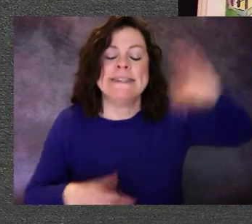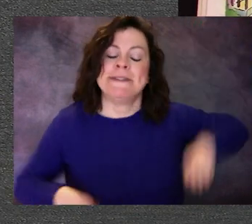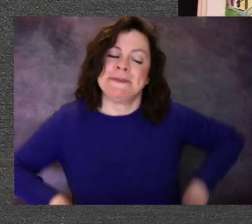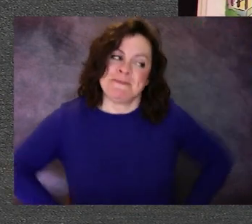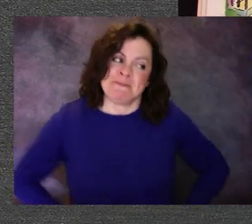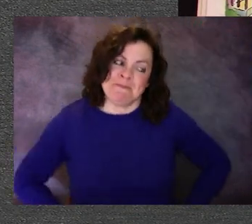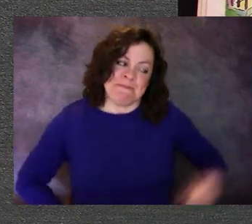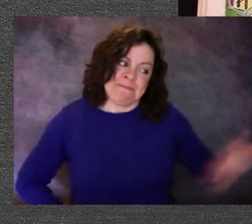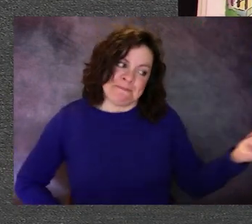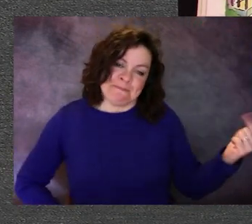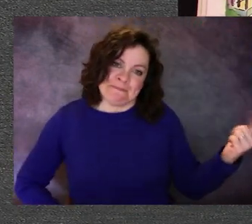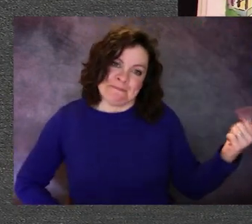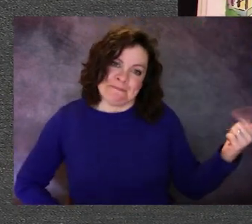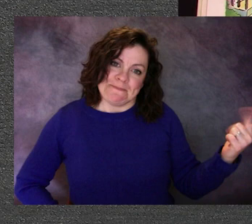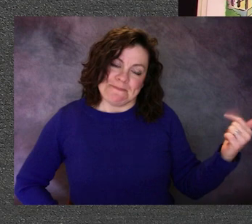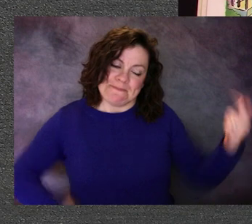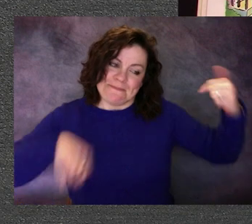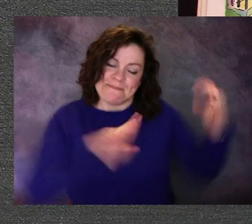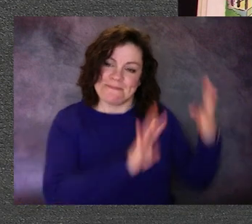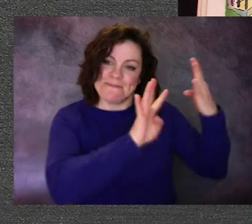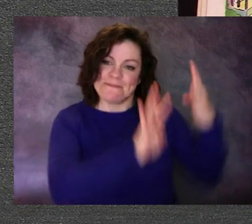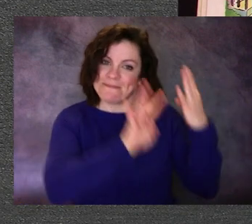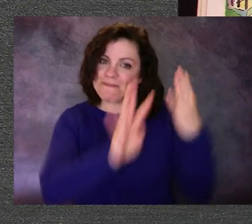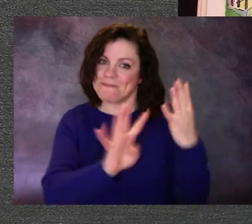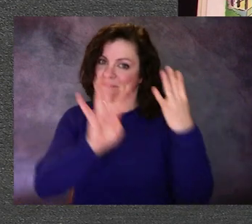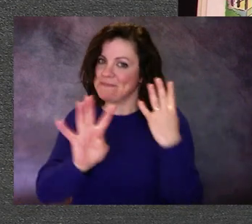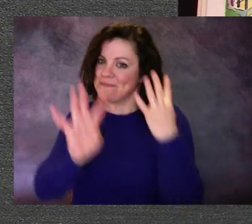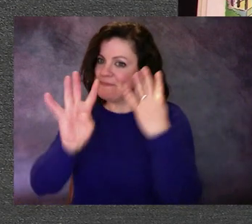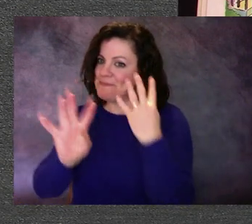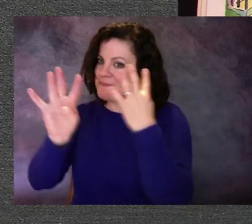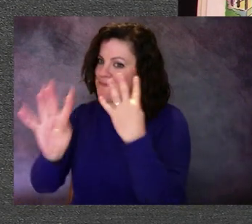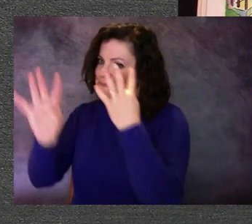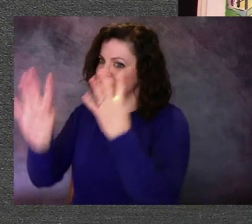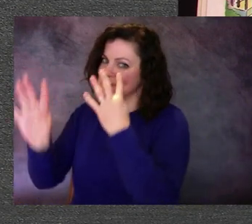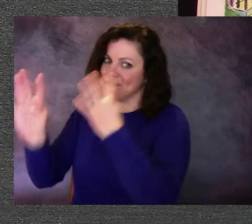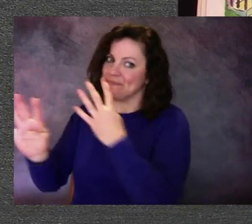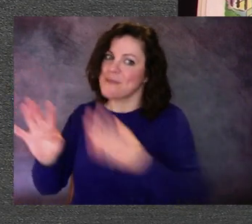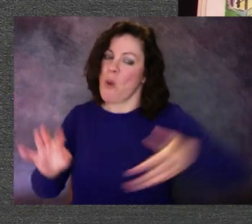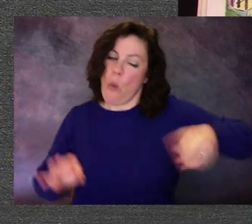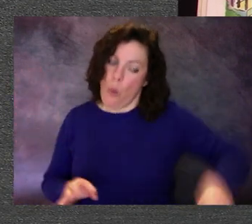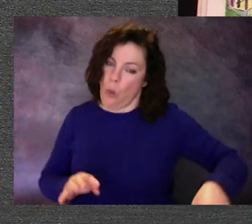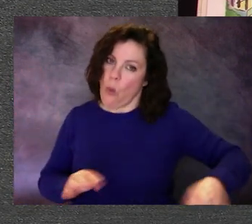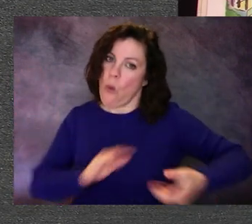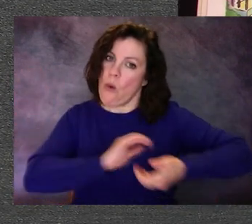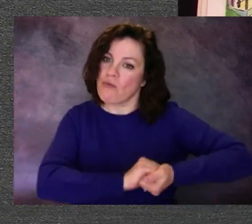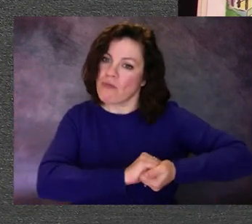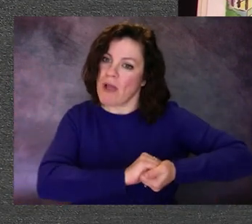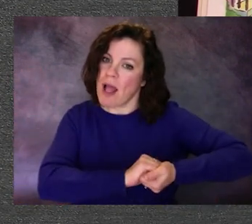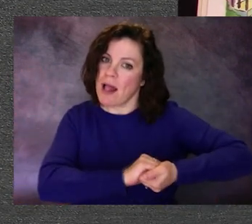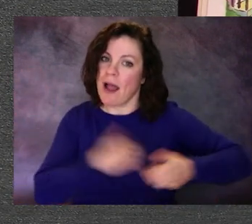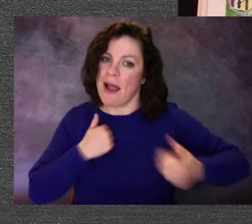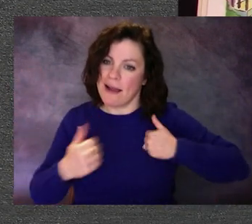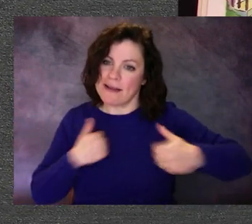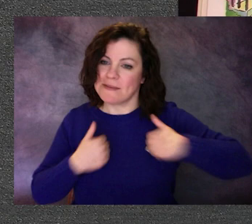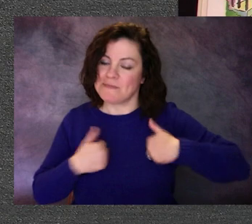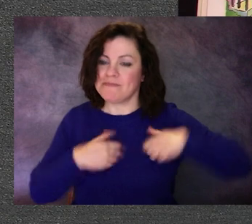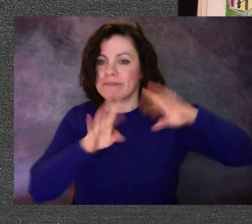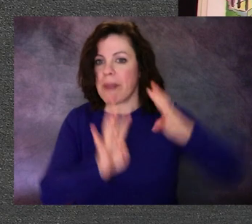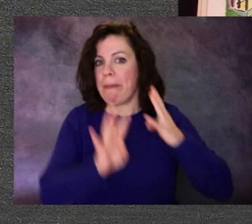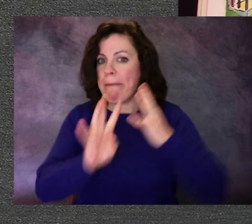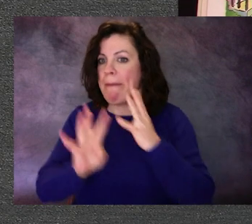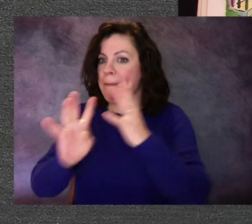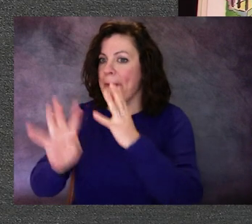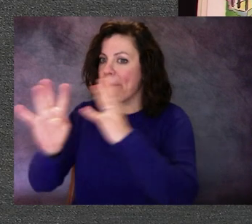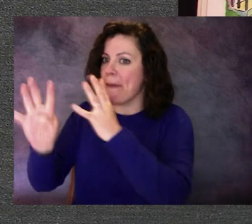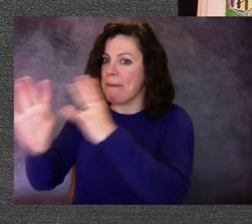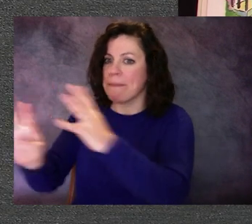All right. Back goes Mrs. Zookeeper with Gorilla in hand and the whole parade of animals. I still